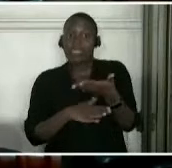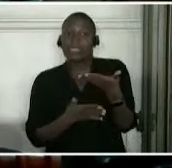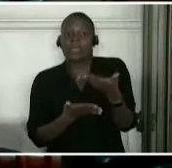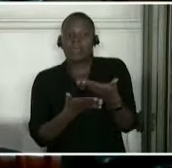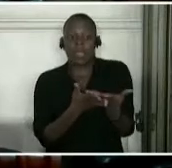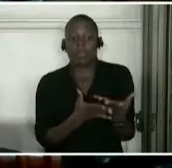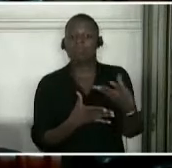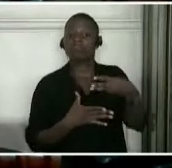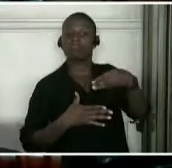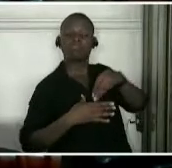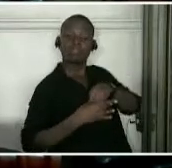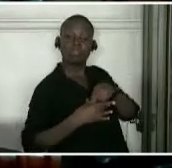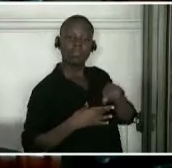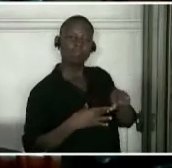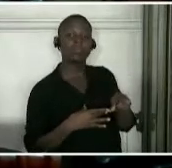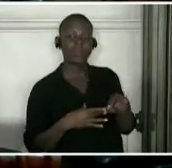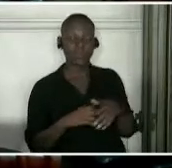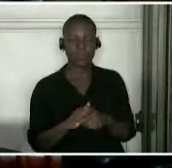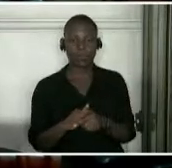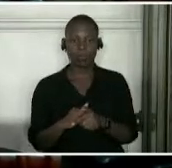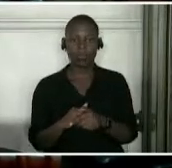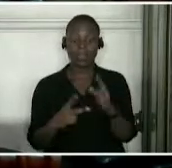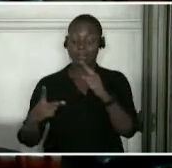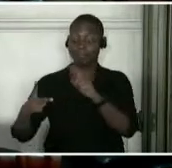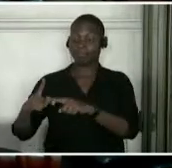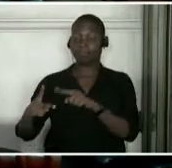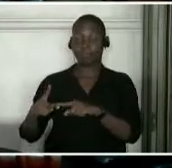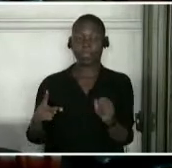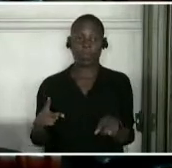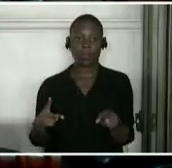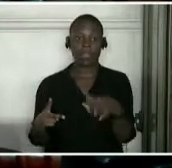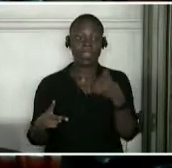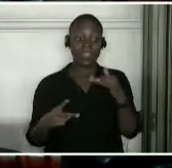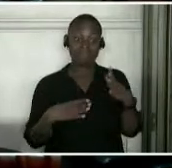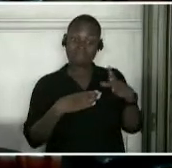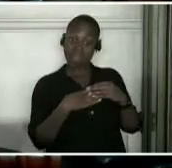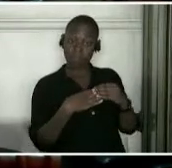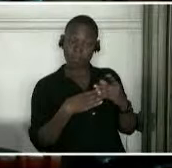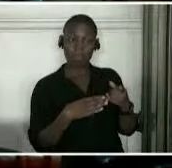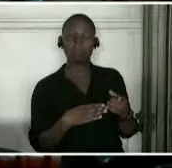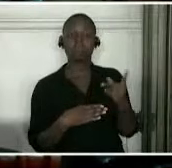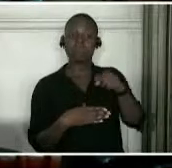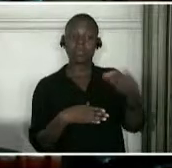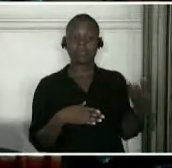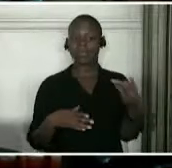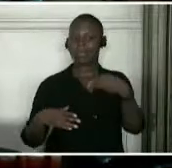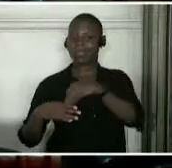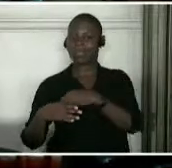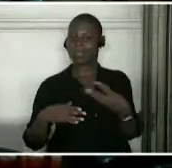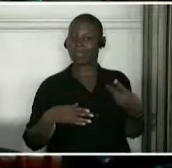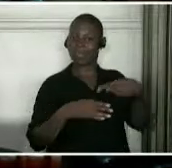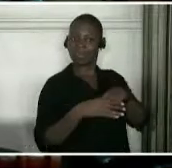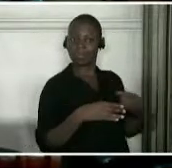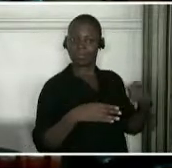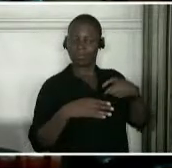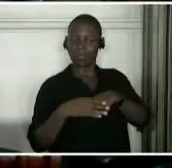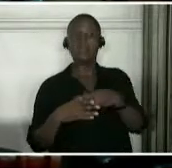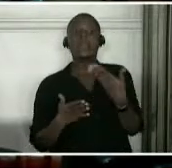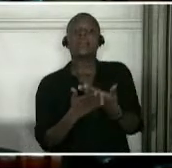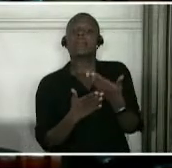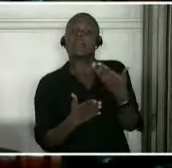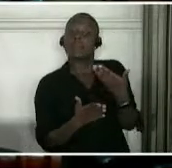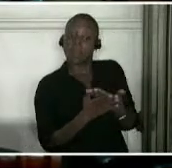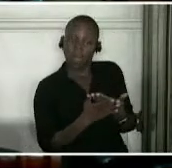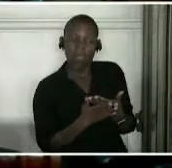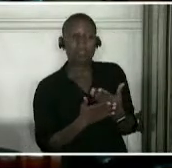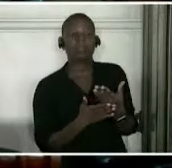debate. Secondly, we request that a member who is scheduled to participate in a debate should arrange for a fellow